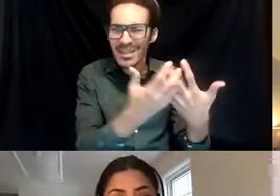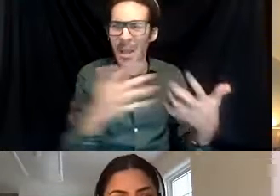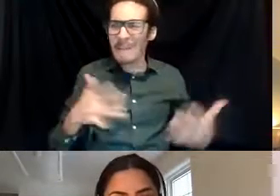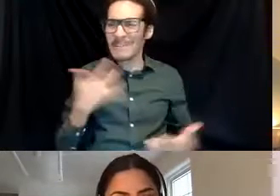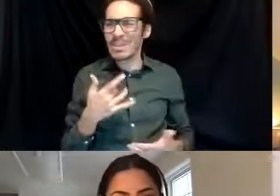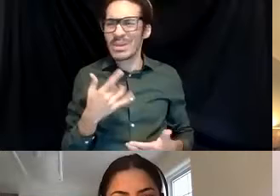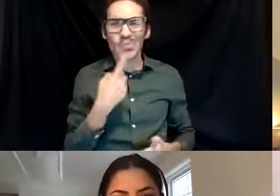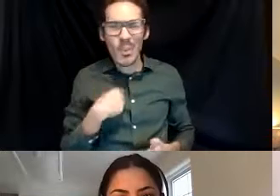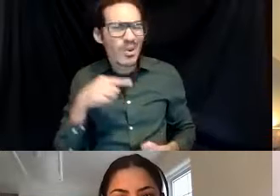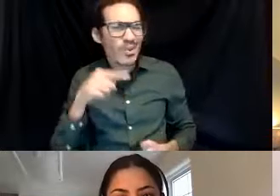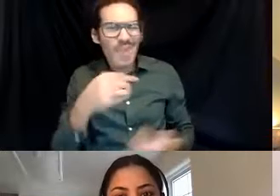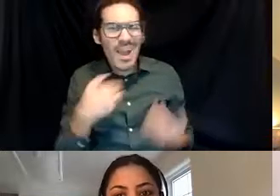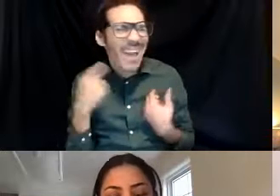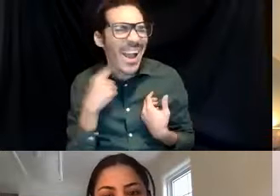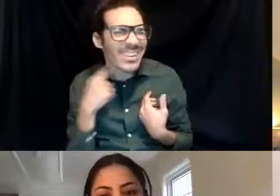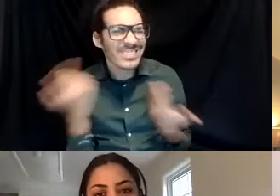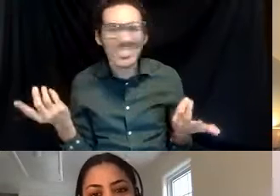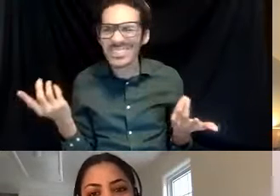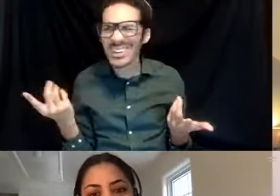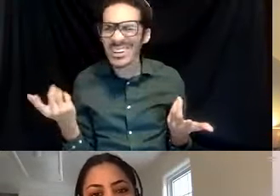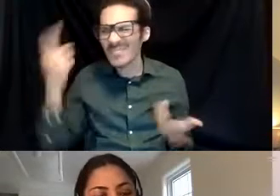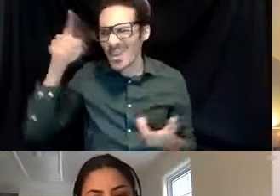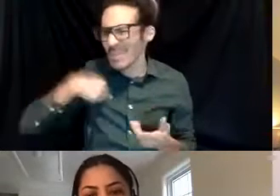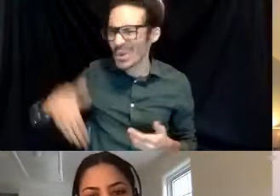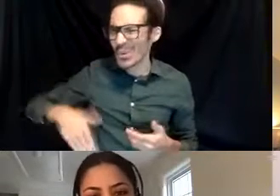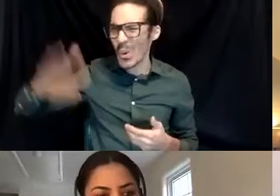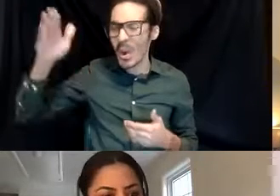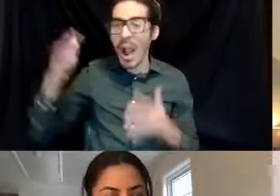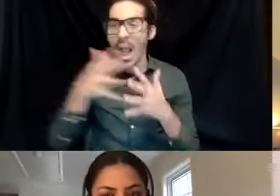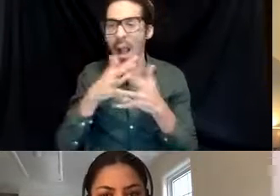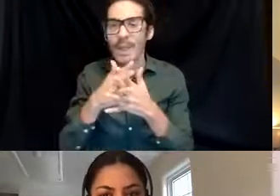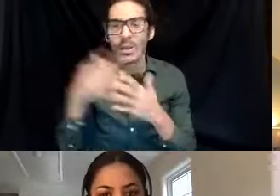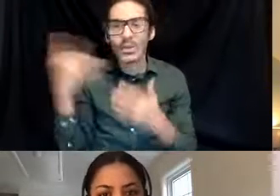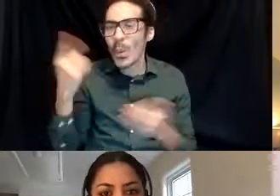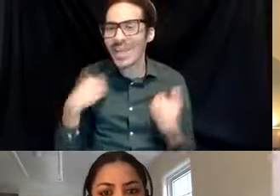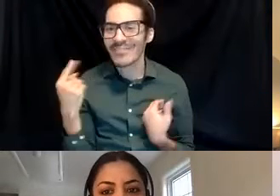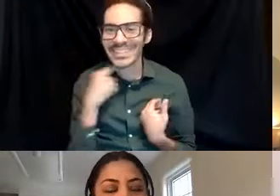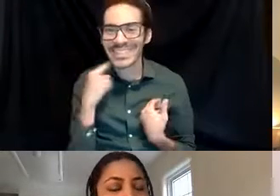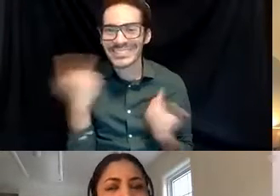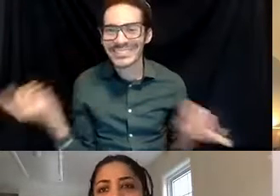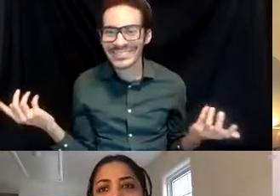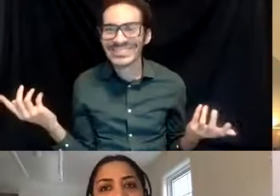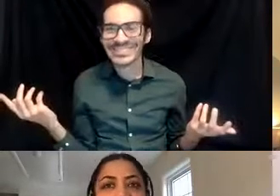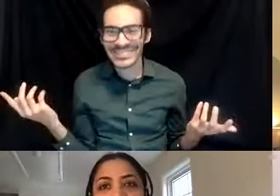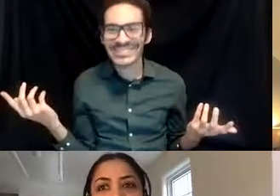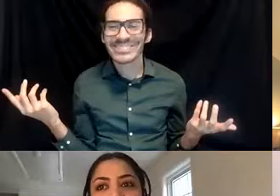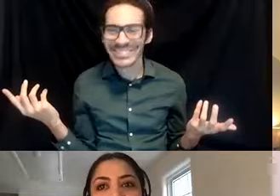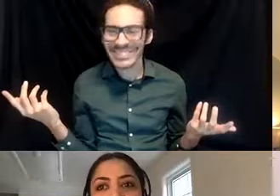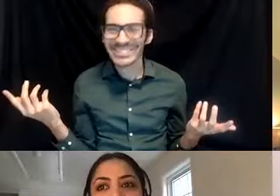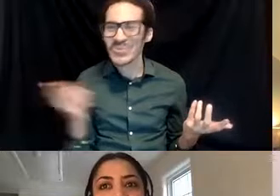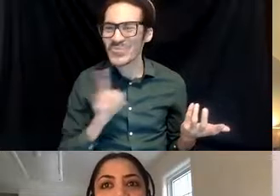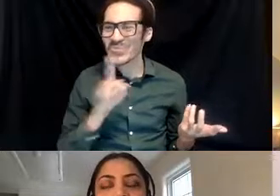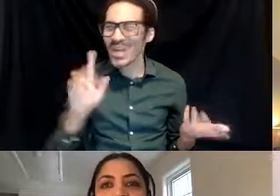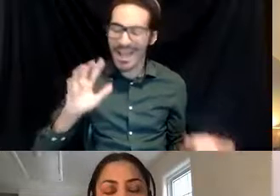you have an accent. And for me, as I was growing up, Americans always had an accent. It was very disorienting for